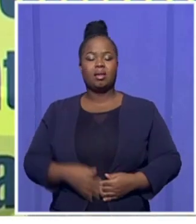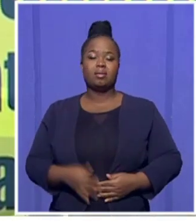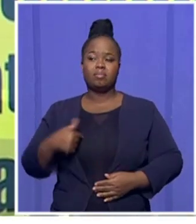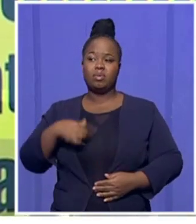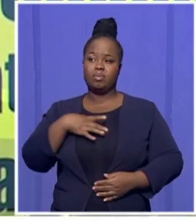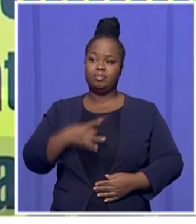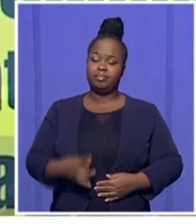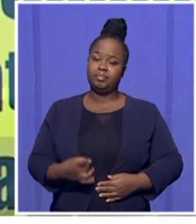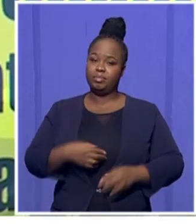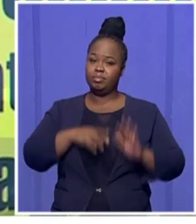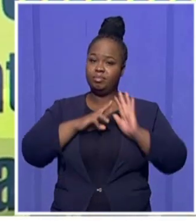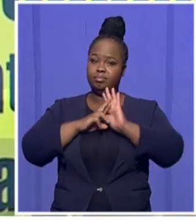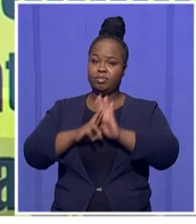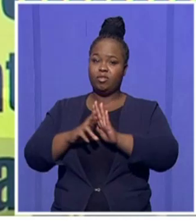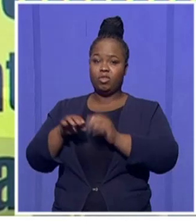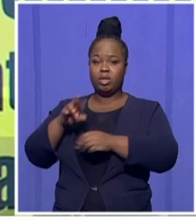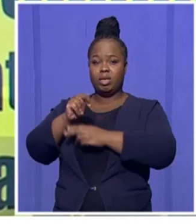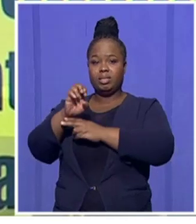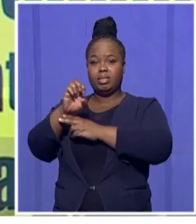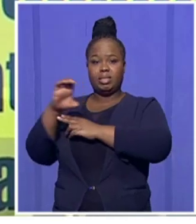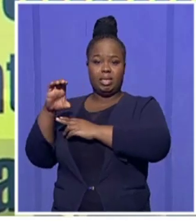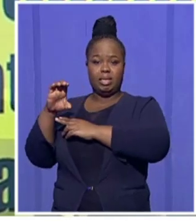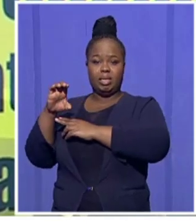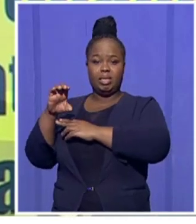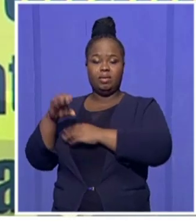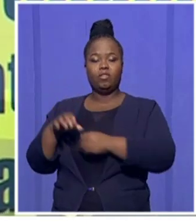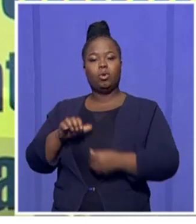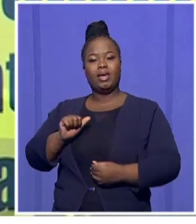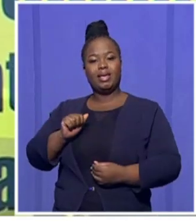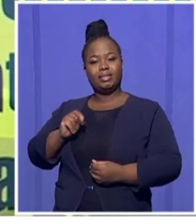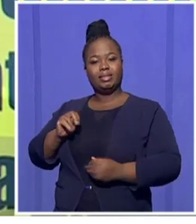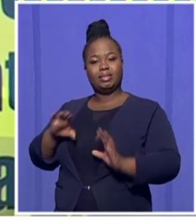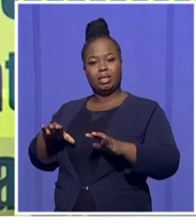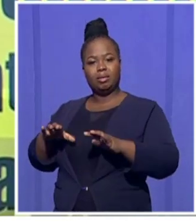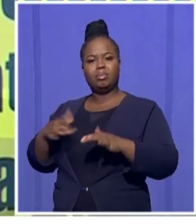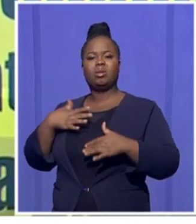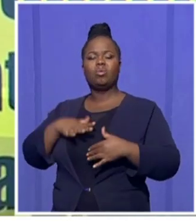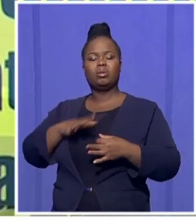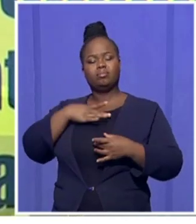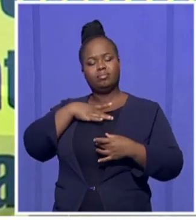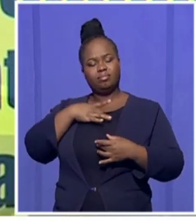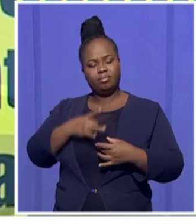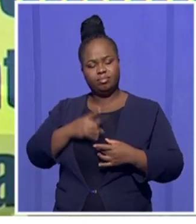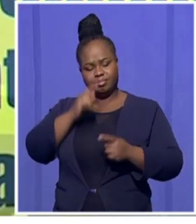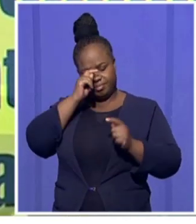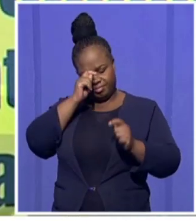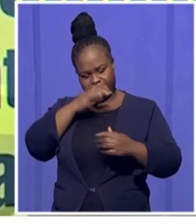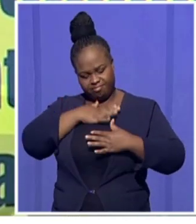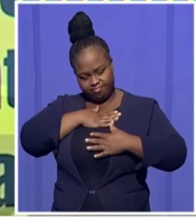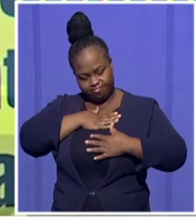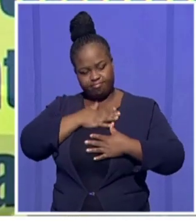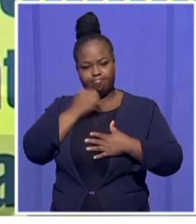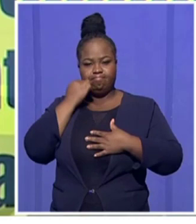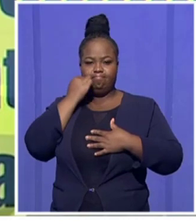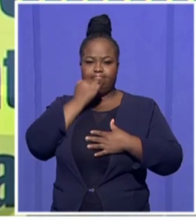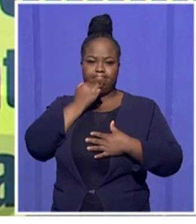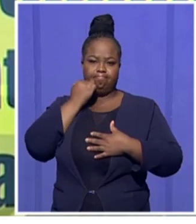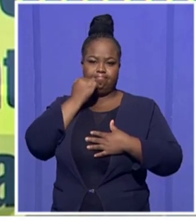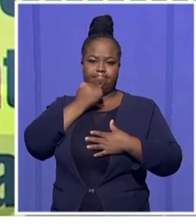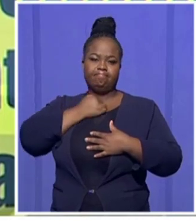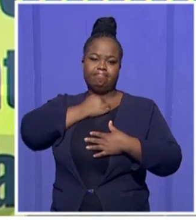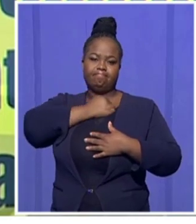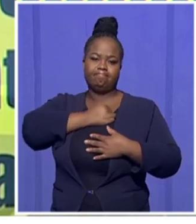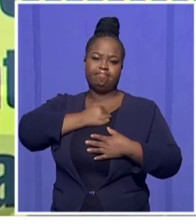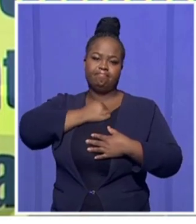the National Executive Committee of the ANC to convey our sincere condolences